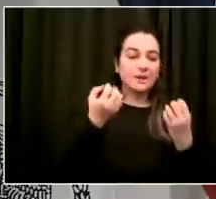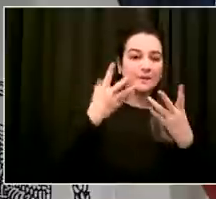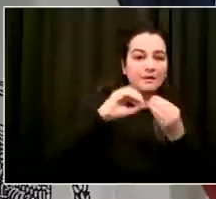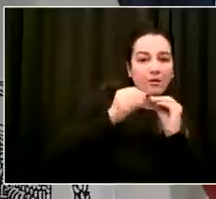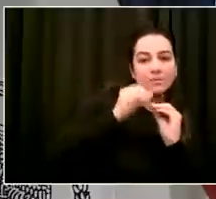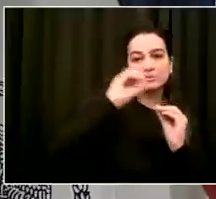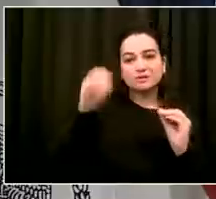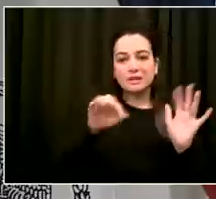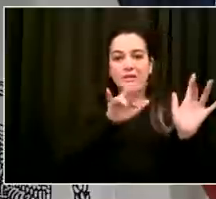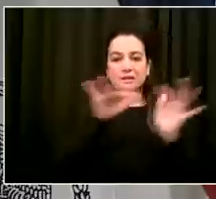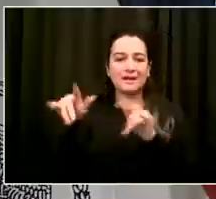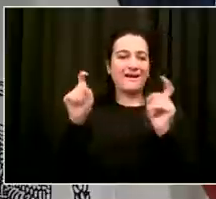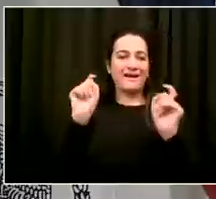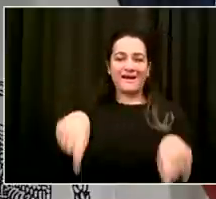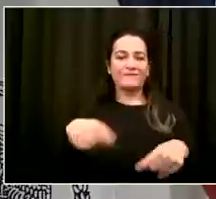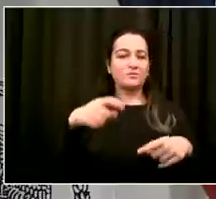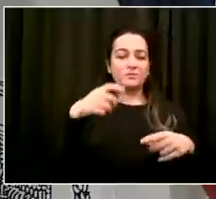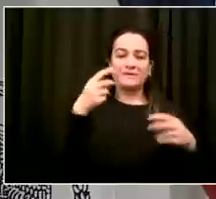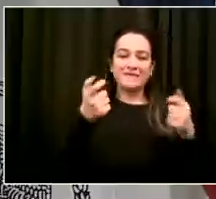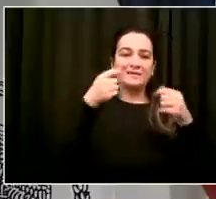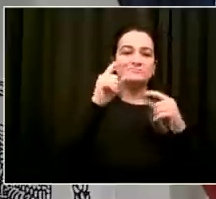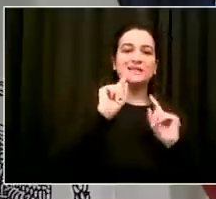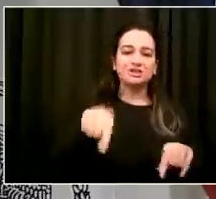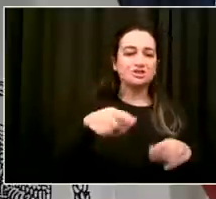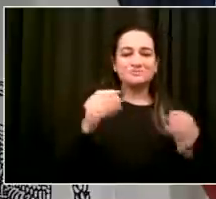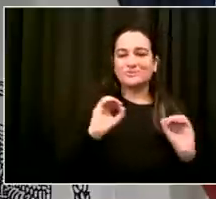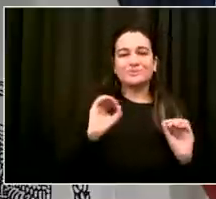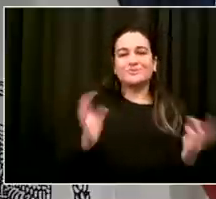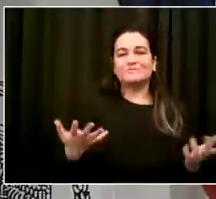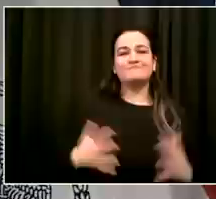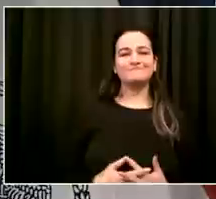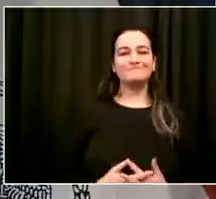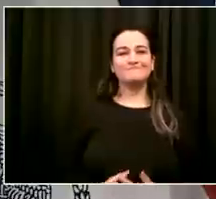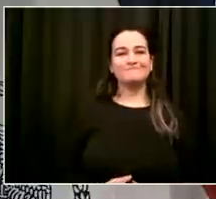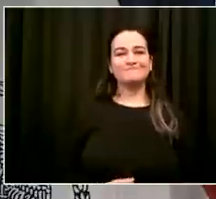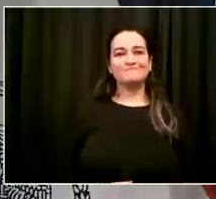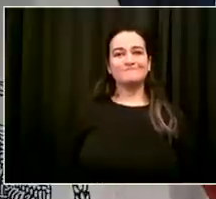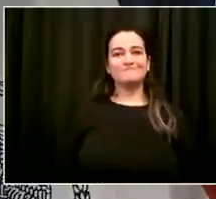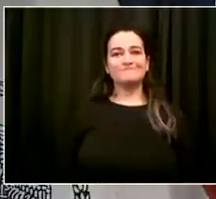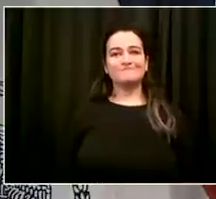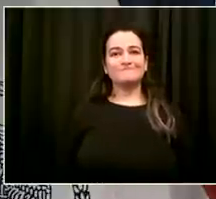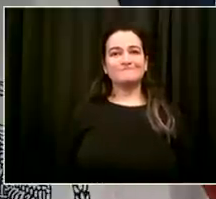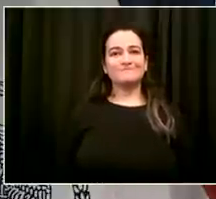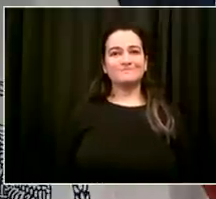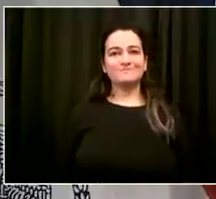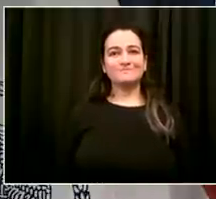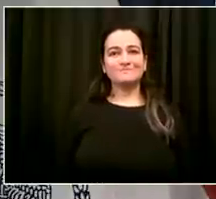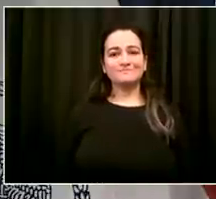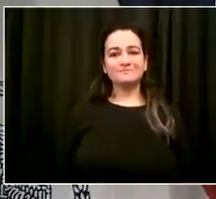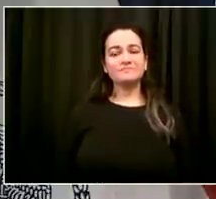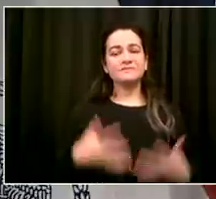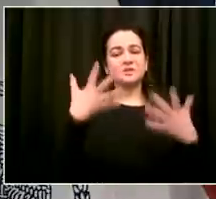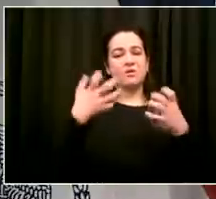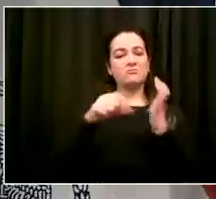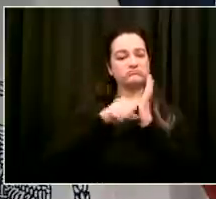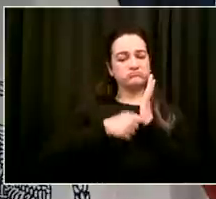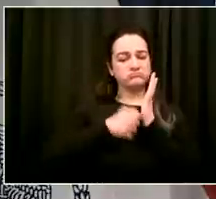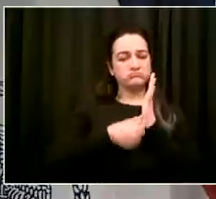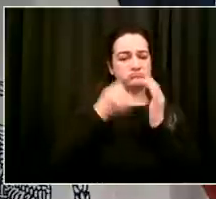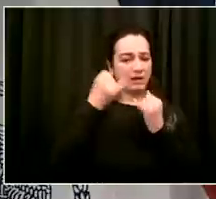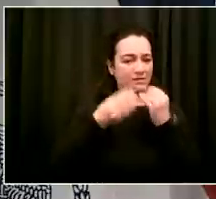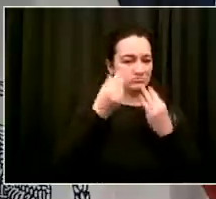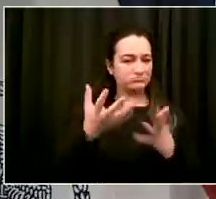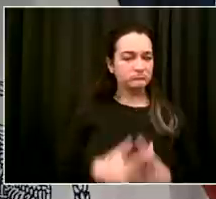to make sure the federal government, state government, and manufacturers deliver us enough vaccine so we can meet the demand. But in the